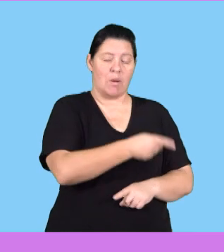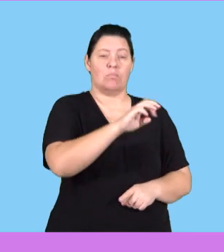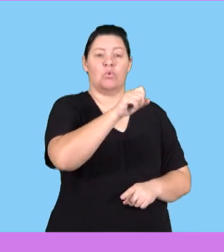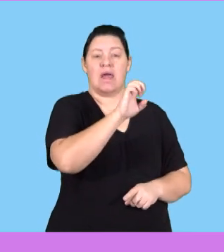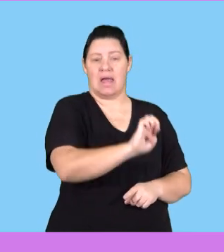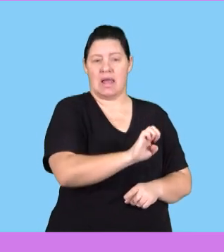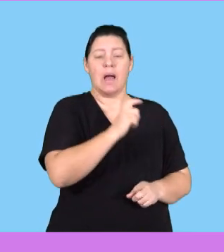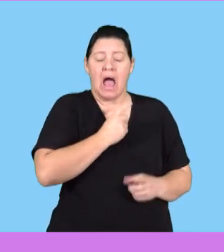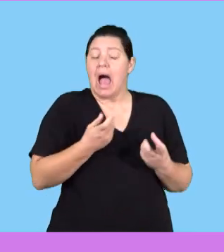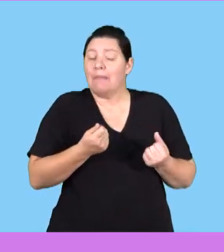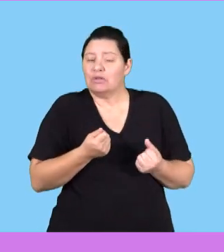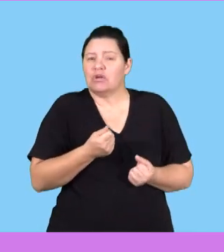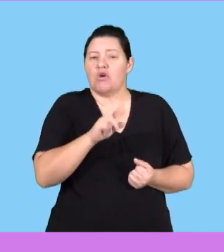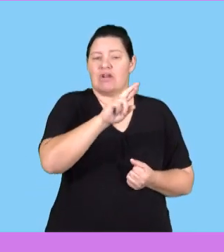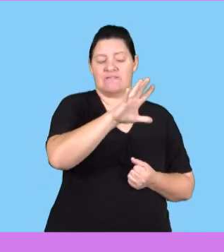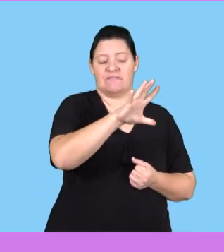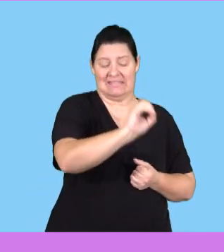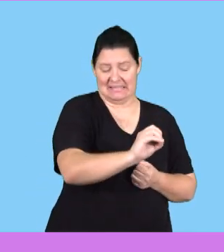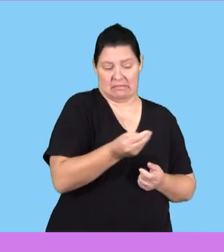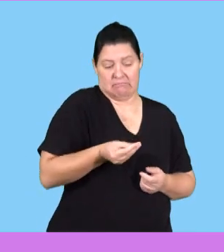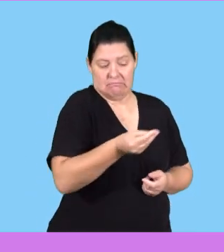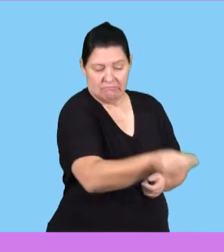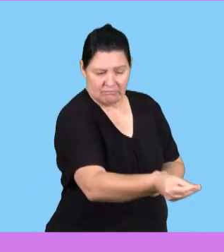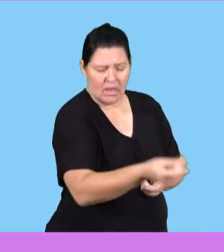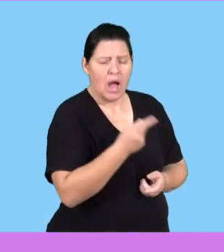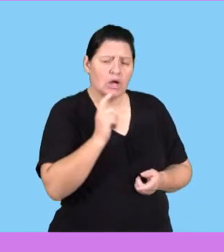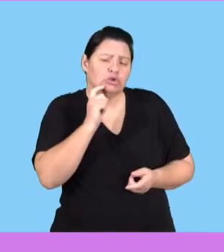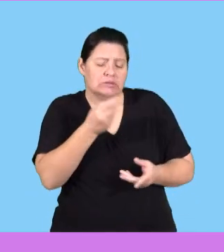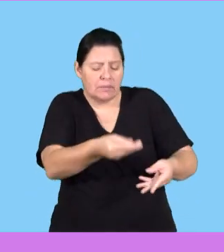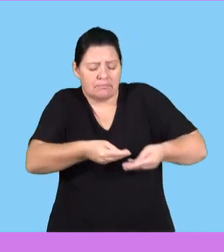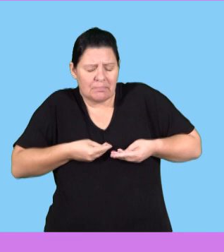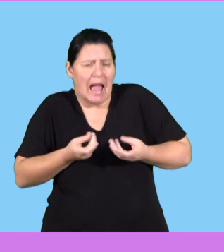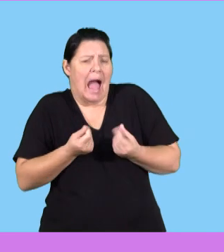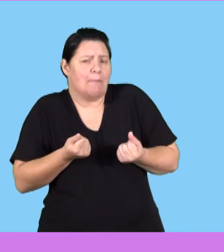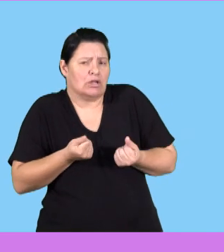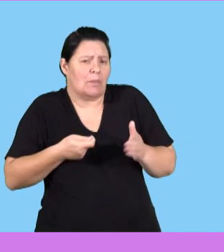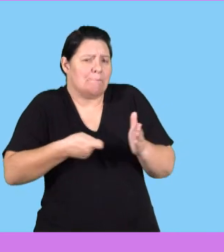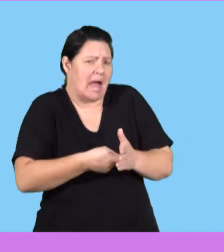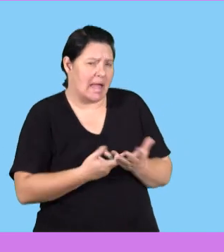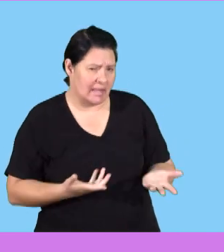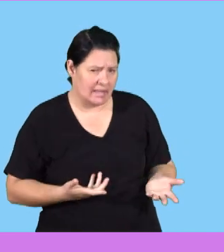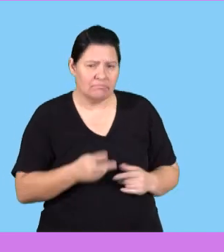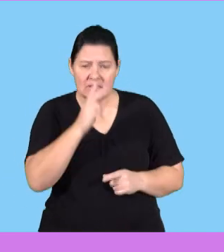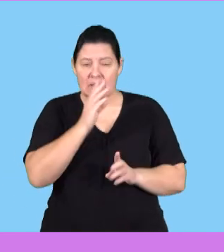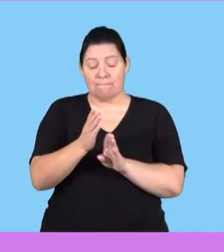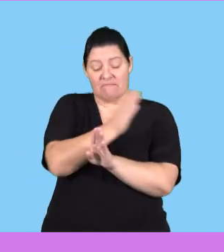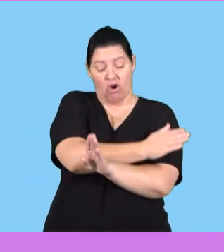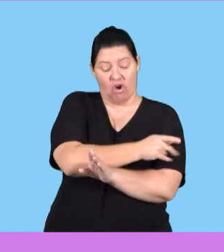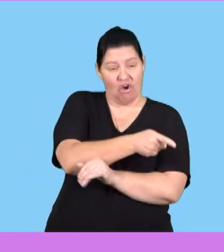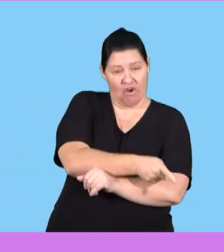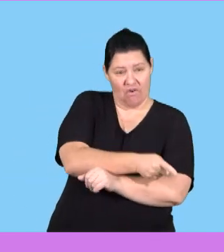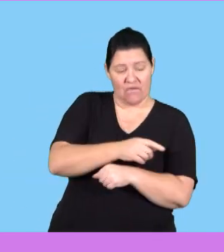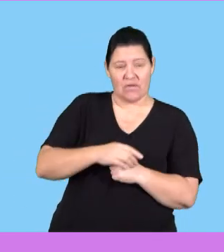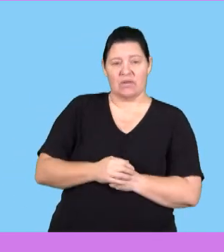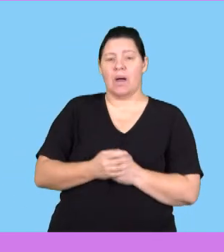Pule with 50 rand. How many sweets did he buy? I want us to have a look at the previous